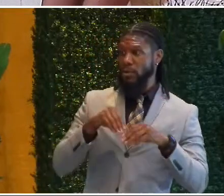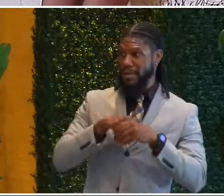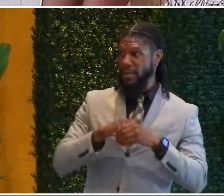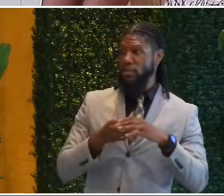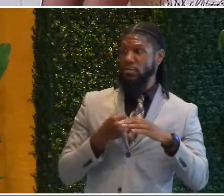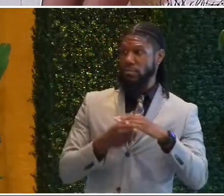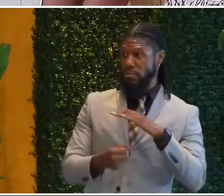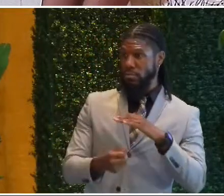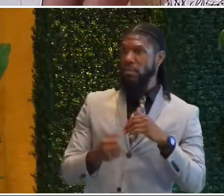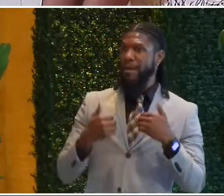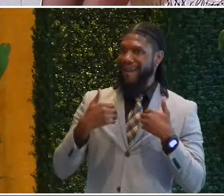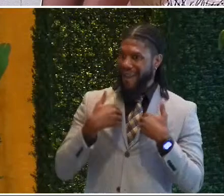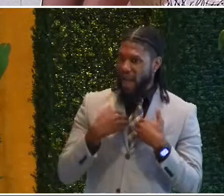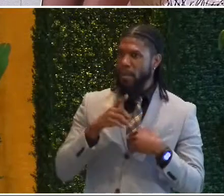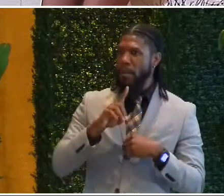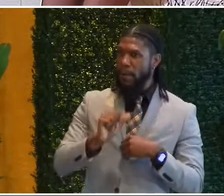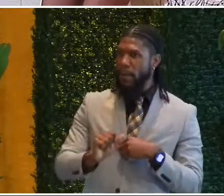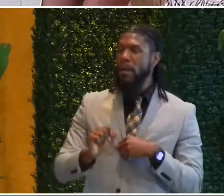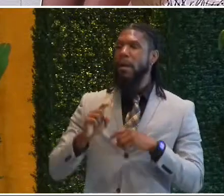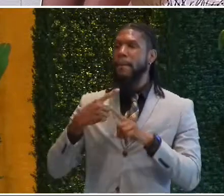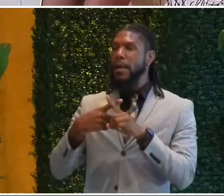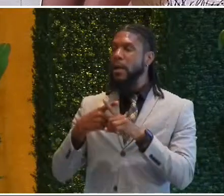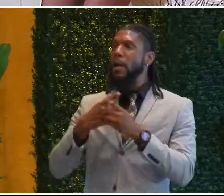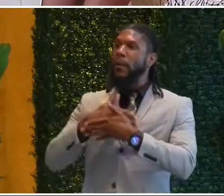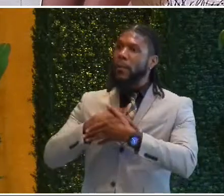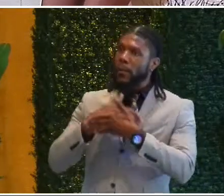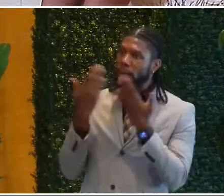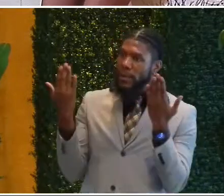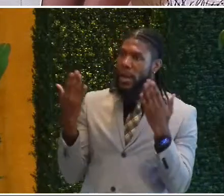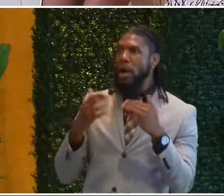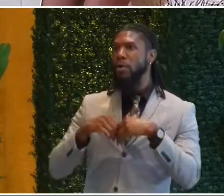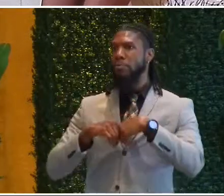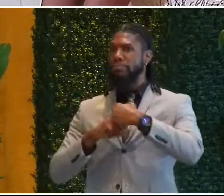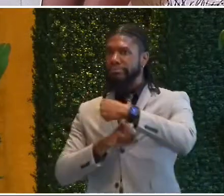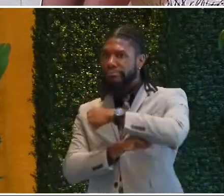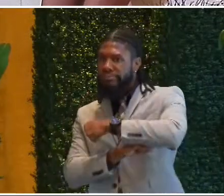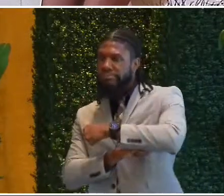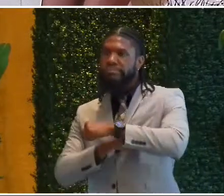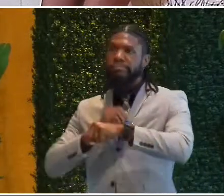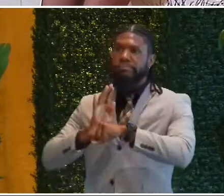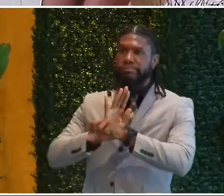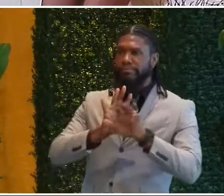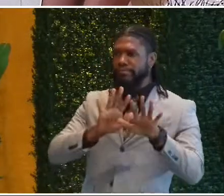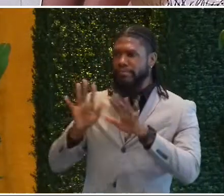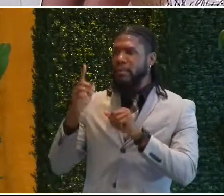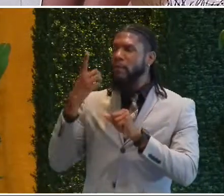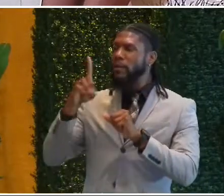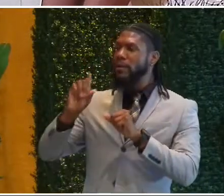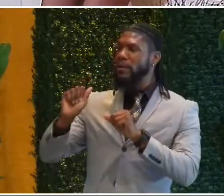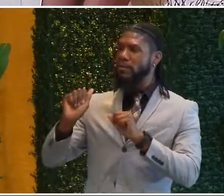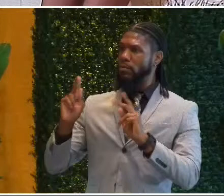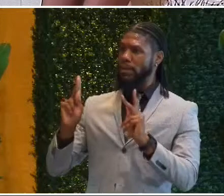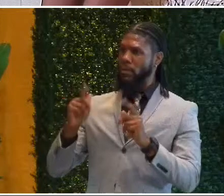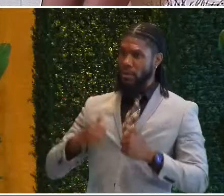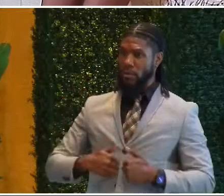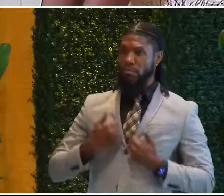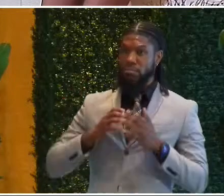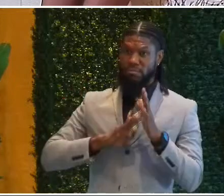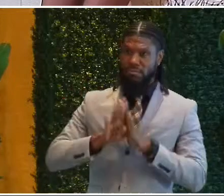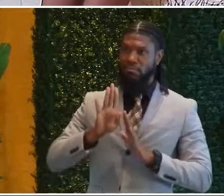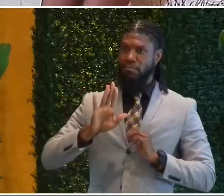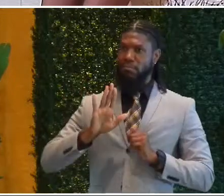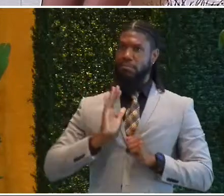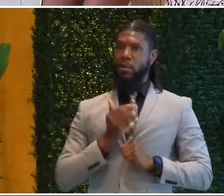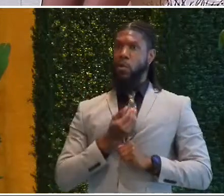not have public infrastructure for disabled people to live in our own communities. It was not even insured to